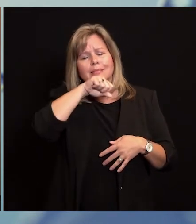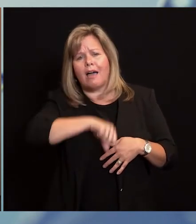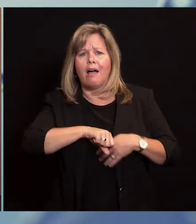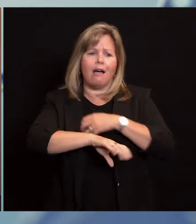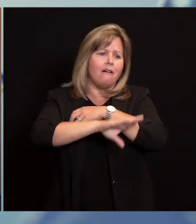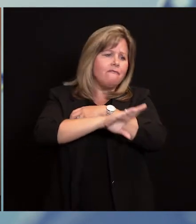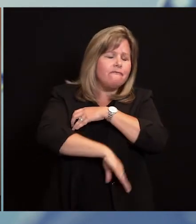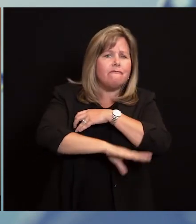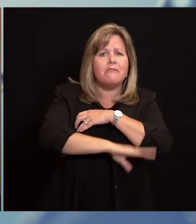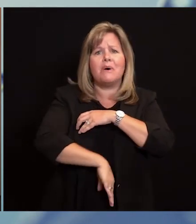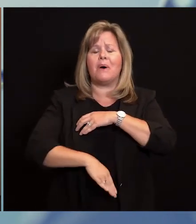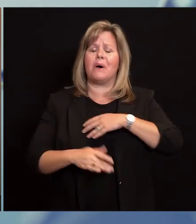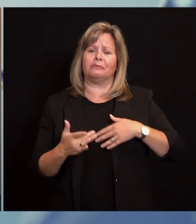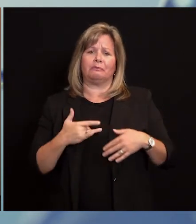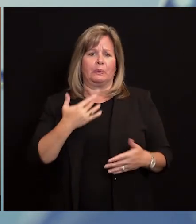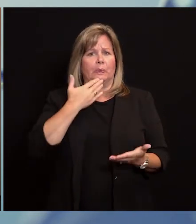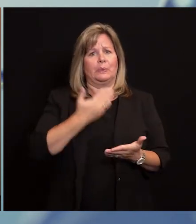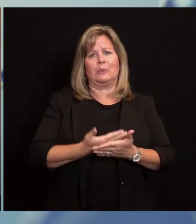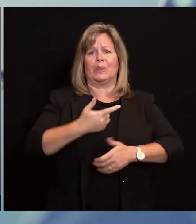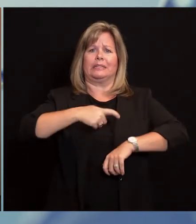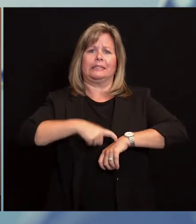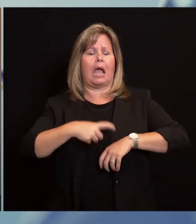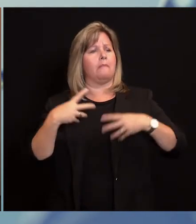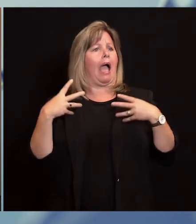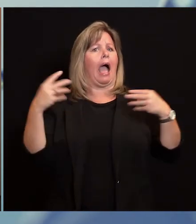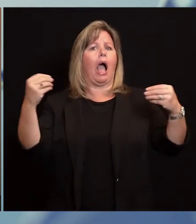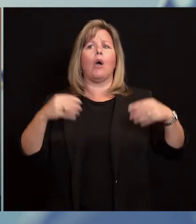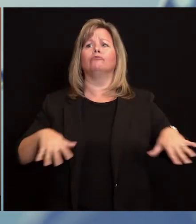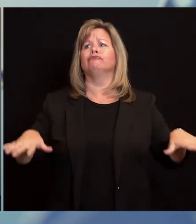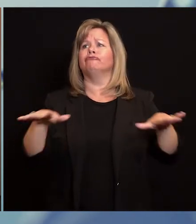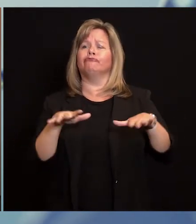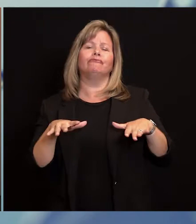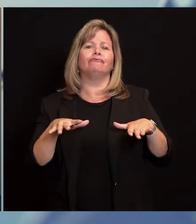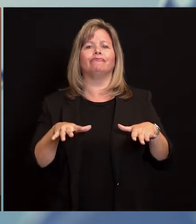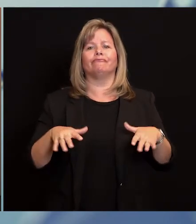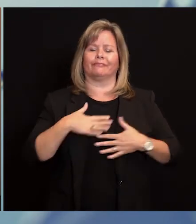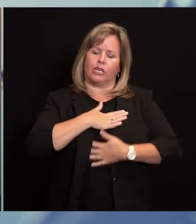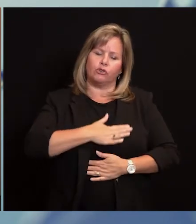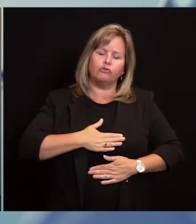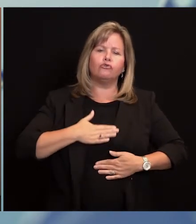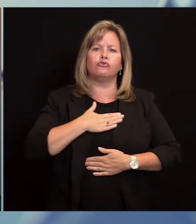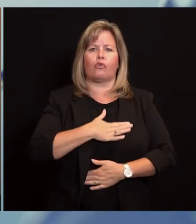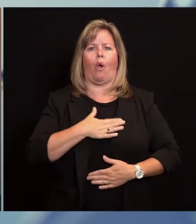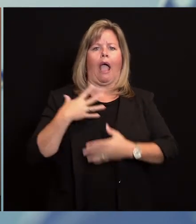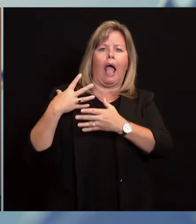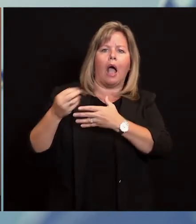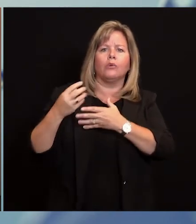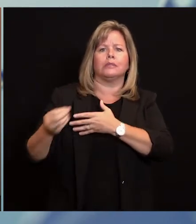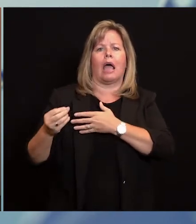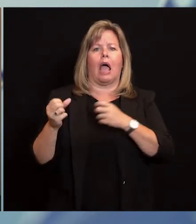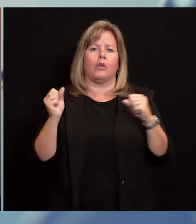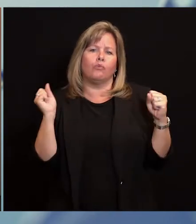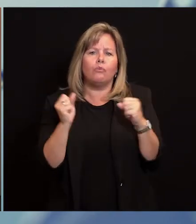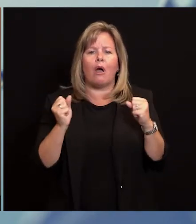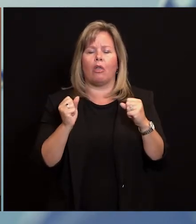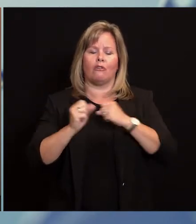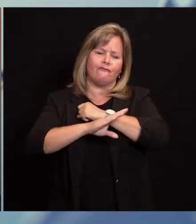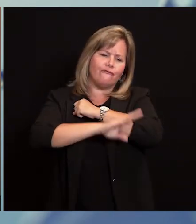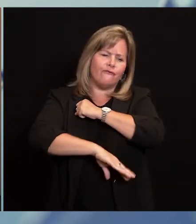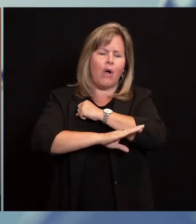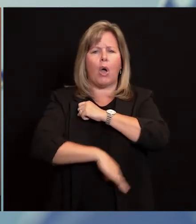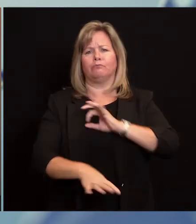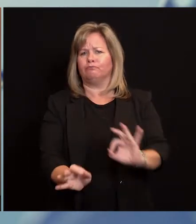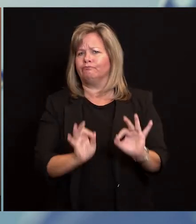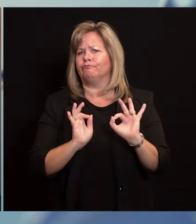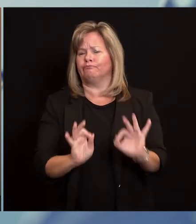year. My family and myself, we're going to be outside an awful lot in the coming days, enjoying the weather that we like so much in the fall,